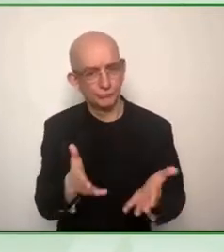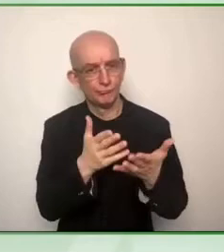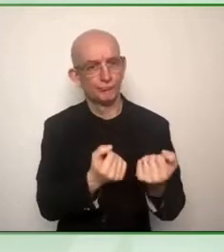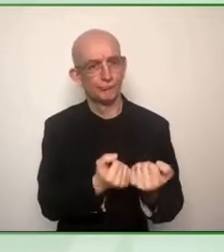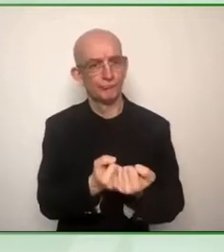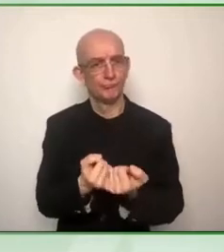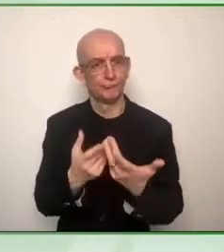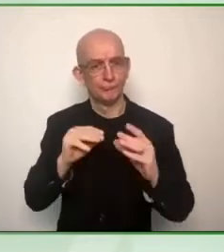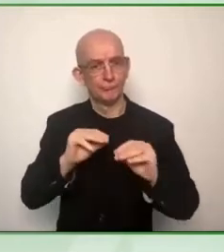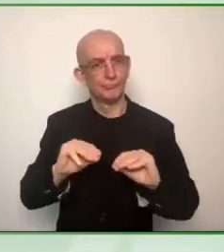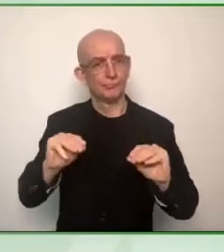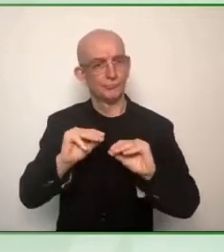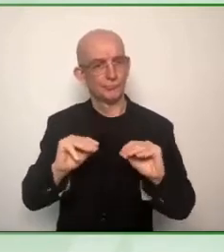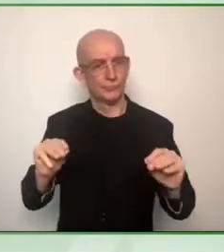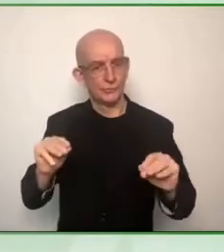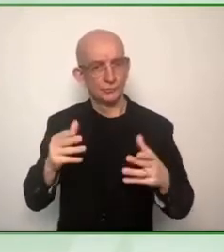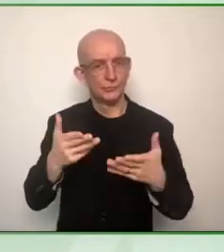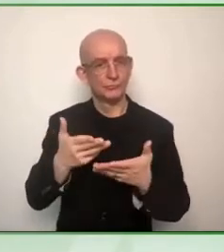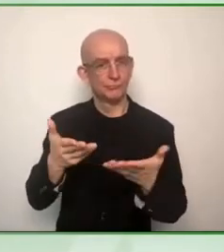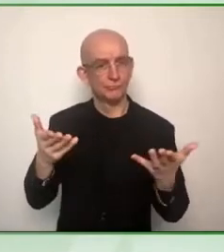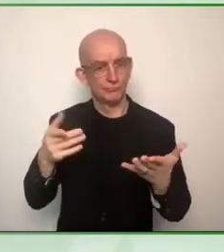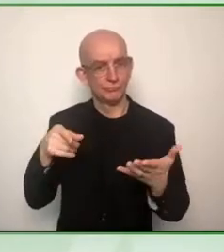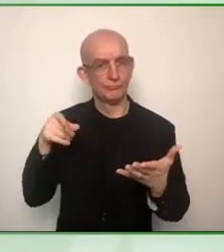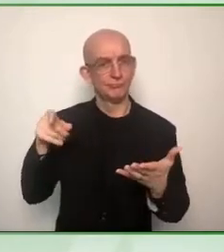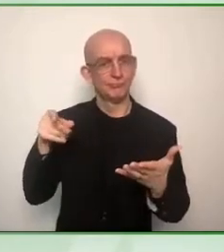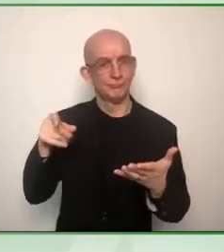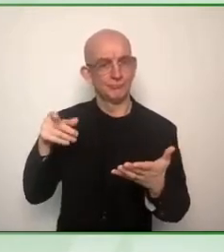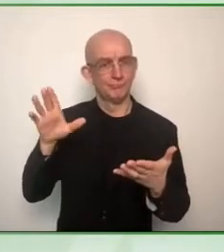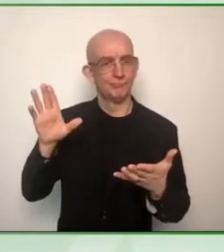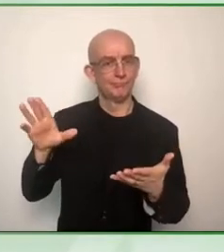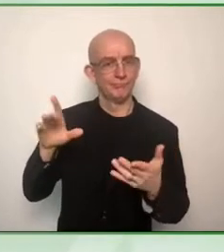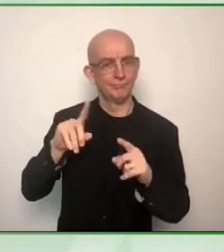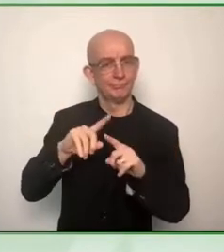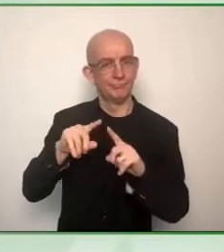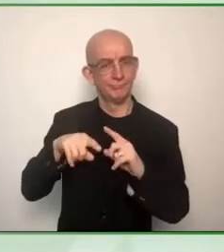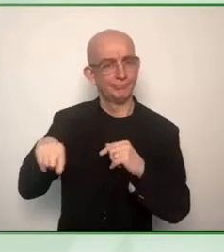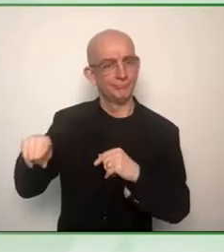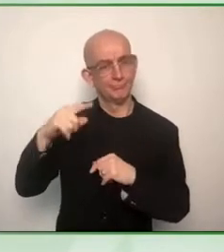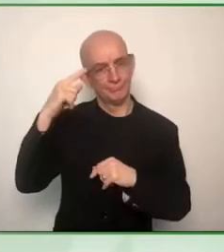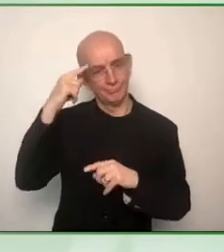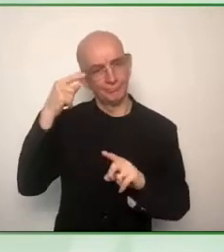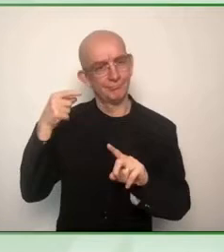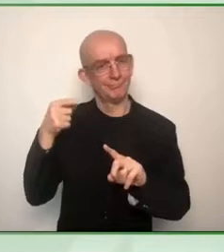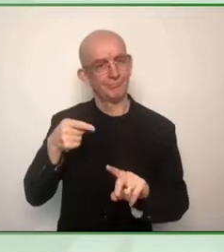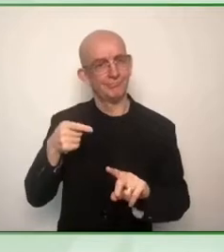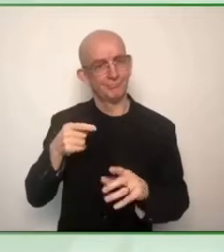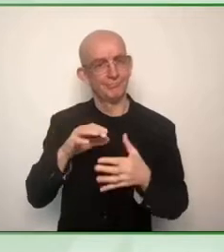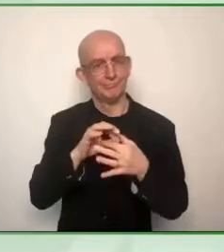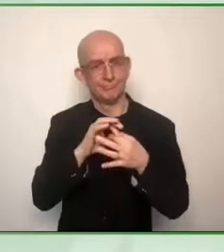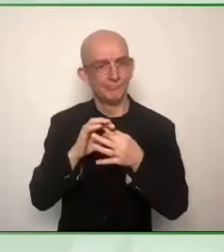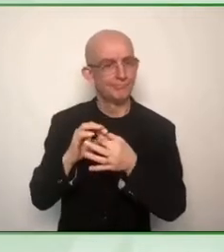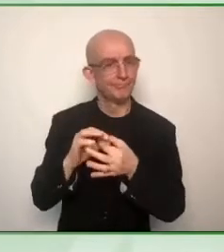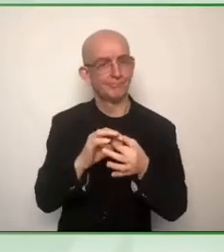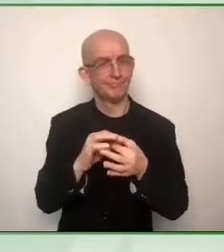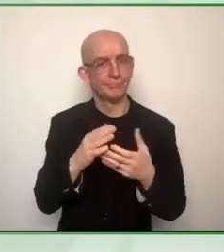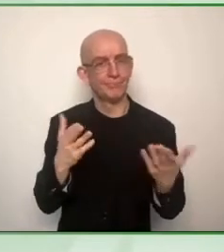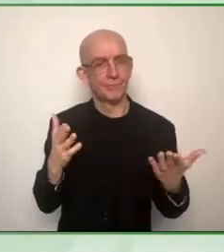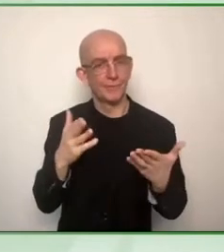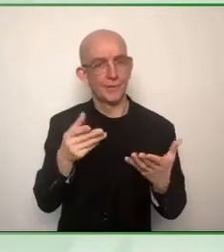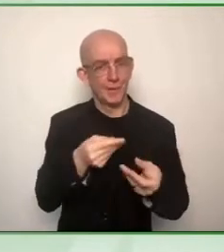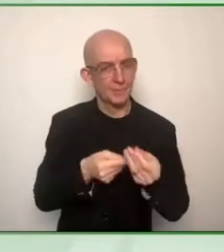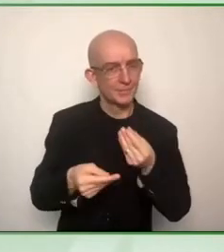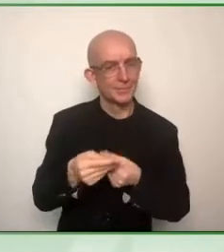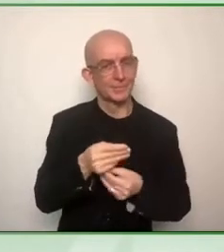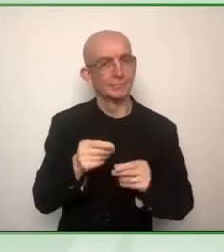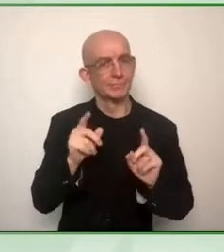We focus on that space, and we're all about assistive technology. Nick, what is your target group?